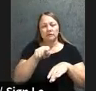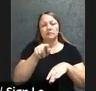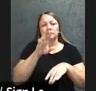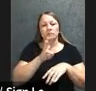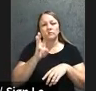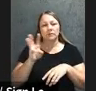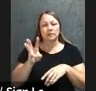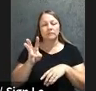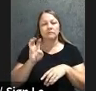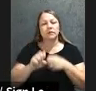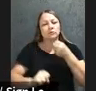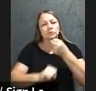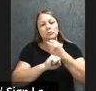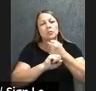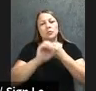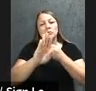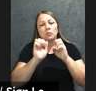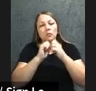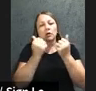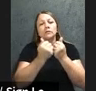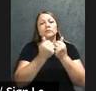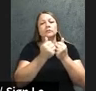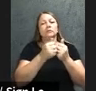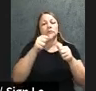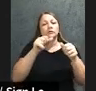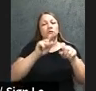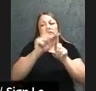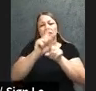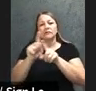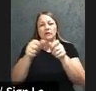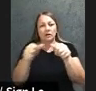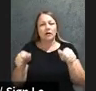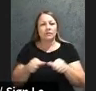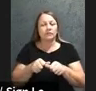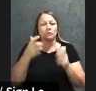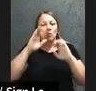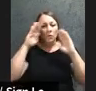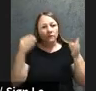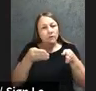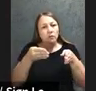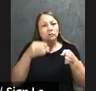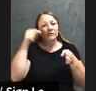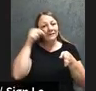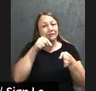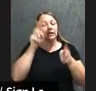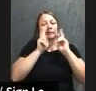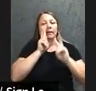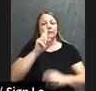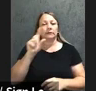agencies in your area. So to make sure to mention this, since it focuses on people with disabilities,